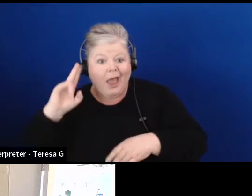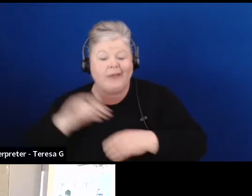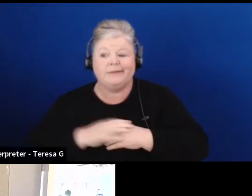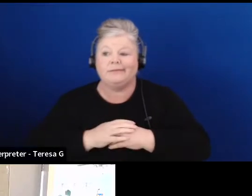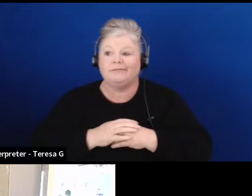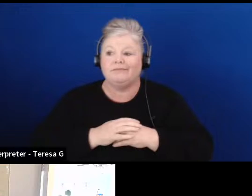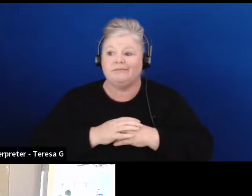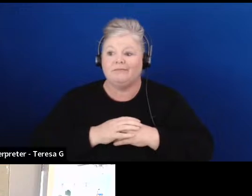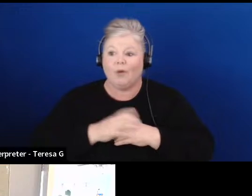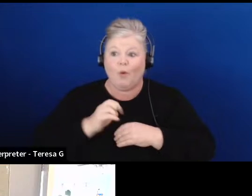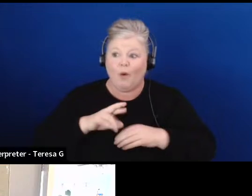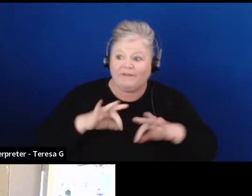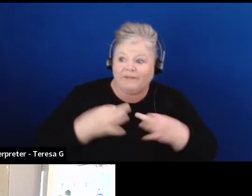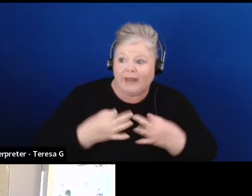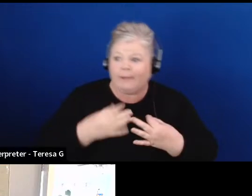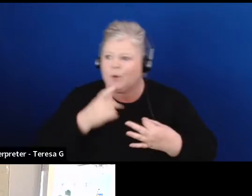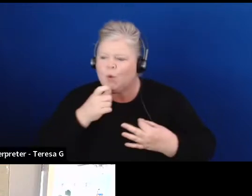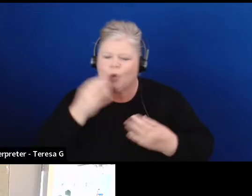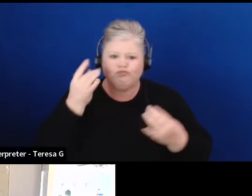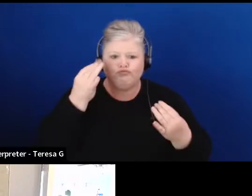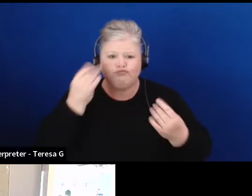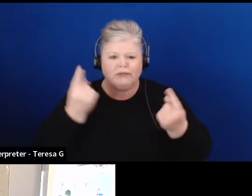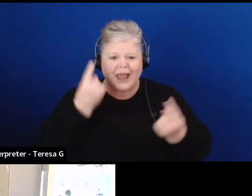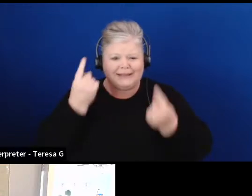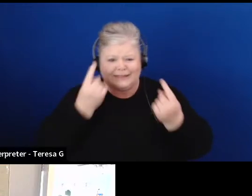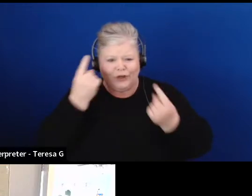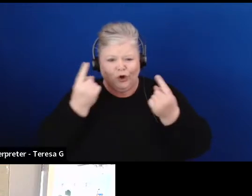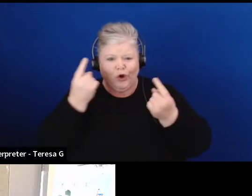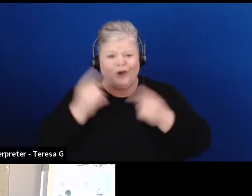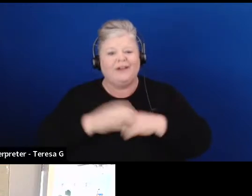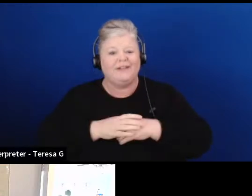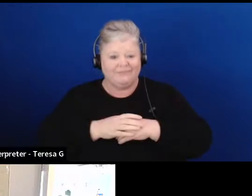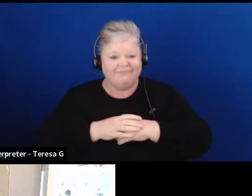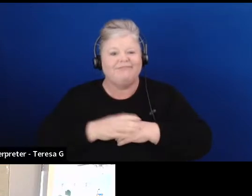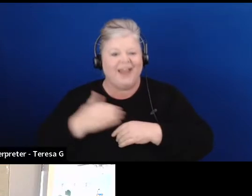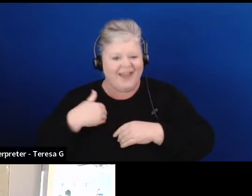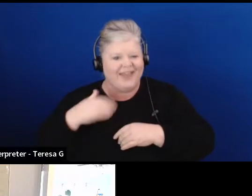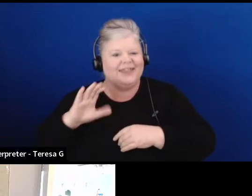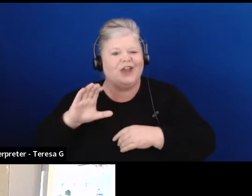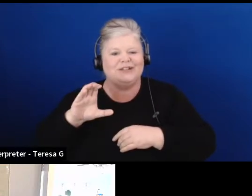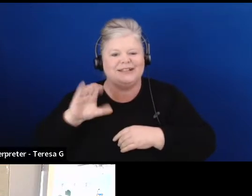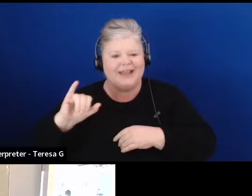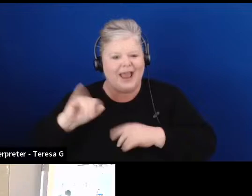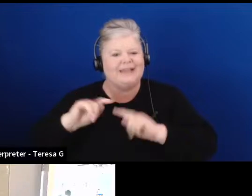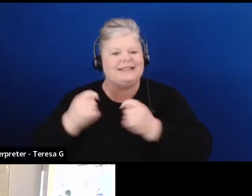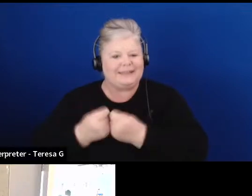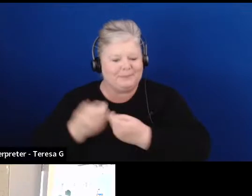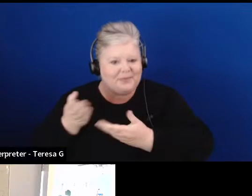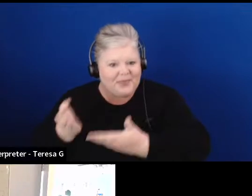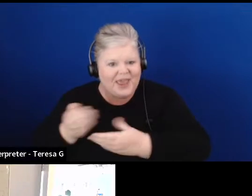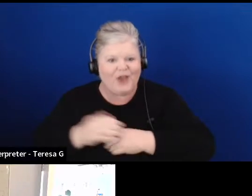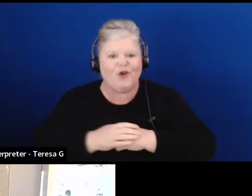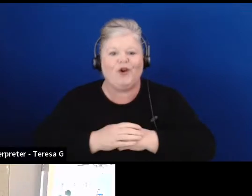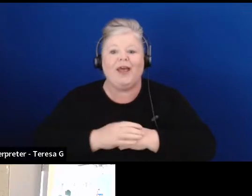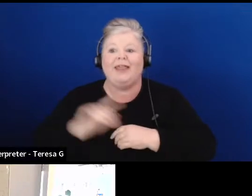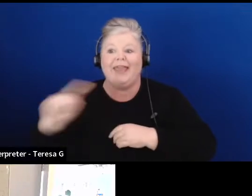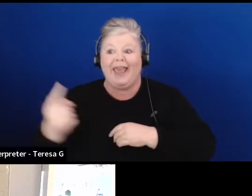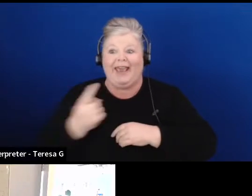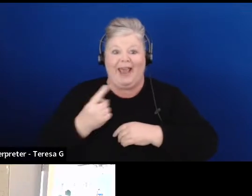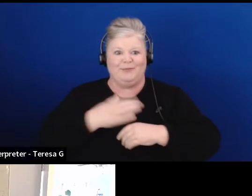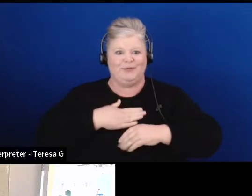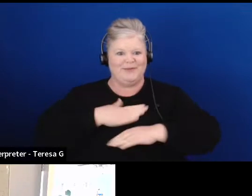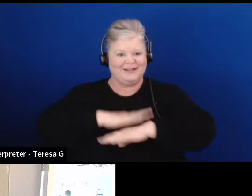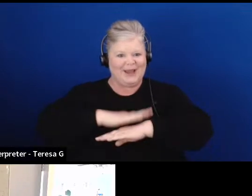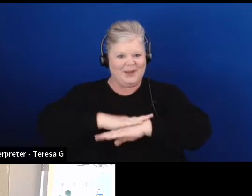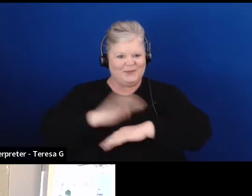kiddos that may need a cochlear implant. So the cochlear implant team stopped by the table, and they, I now am familiar